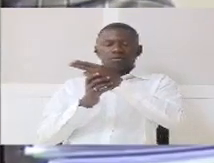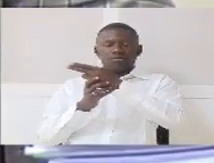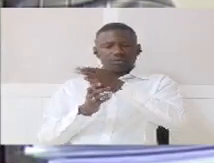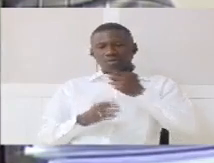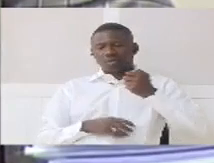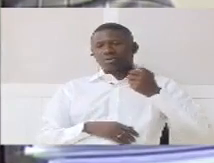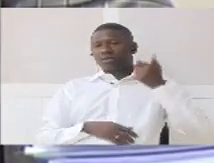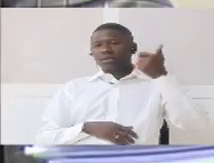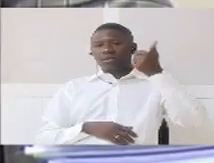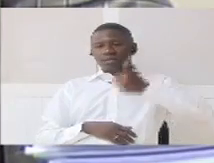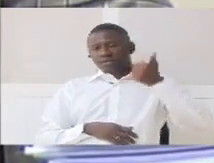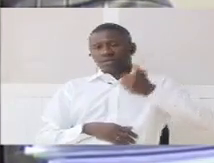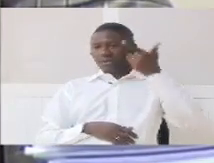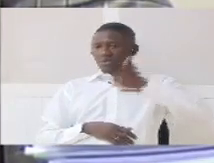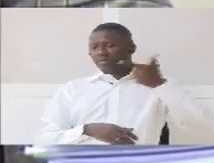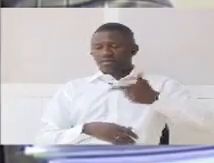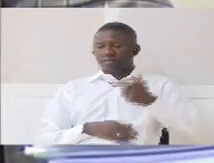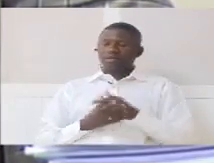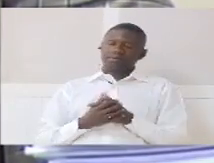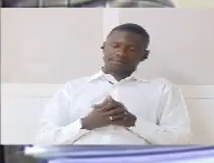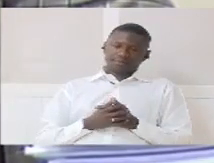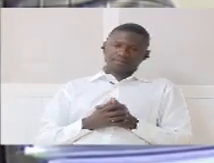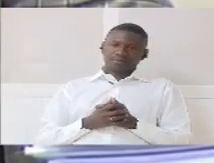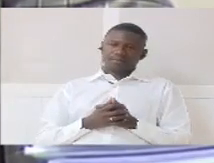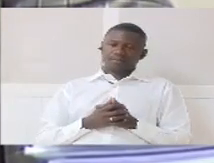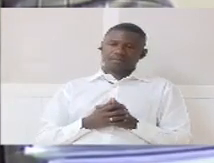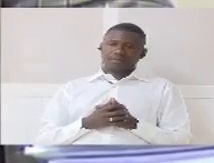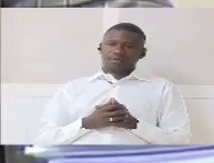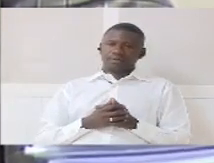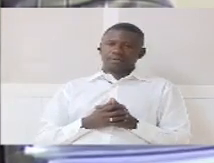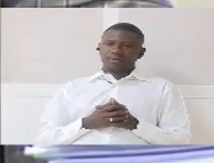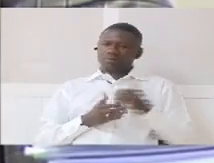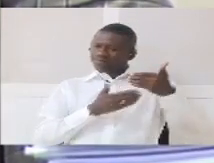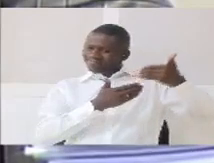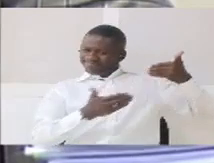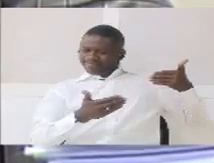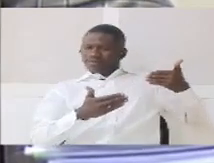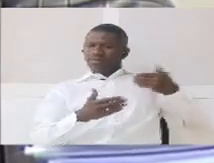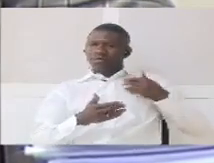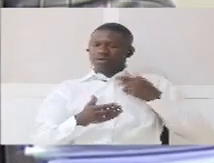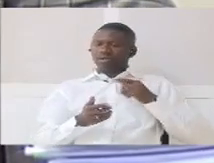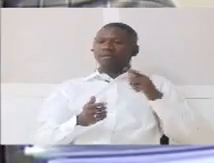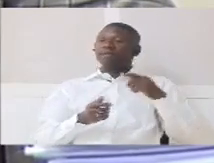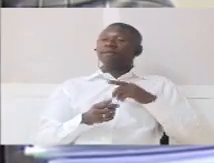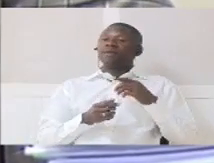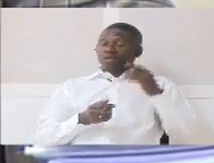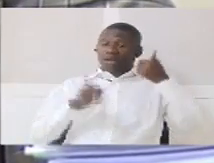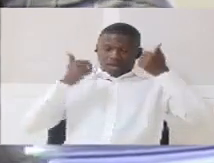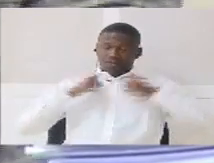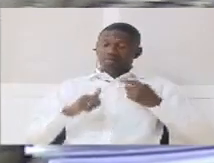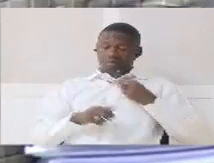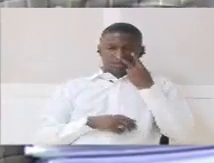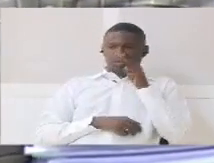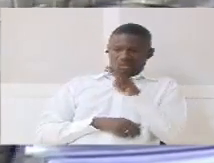2016 because the recent one janin kata president's office. The recent one was before I went to the very weekend transfer to